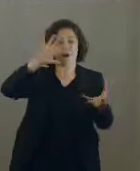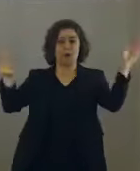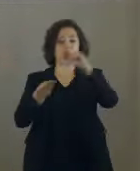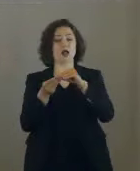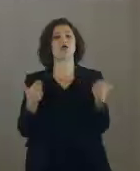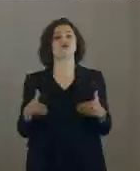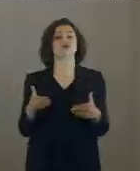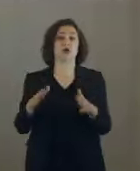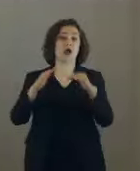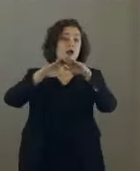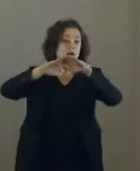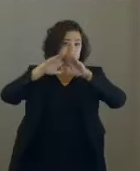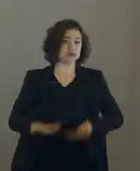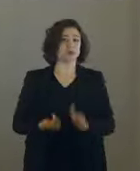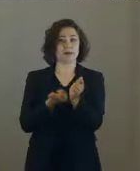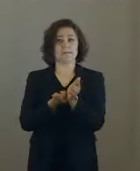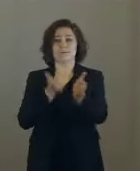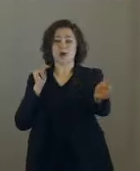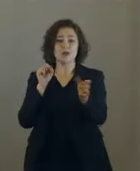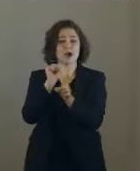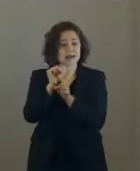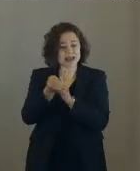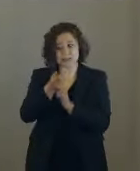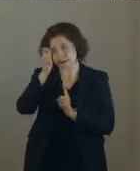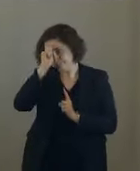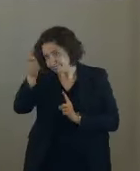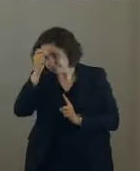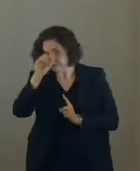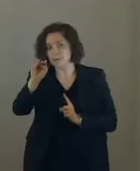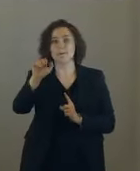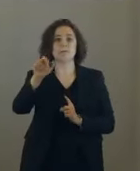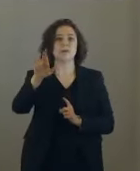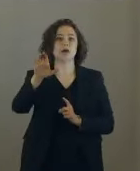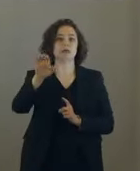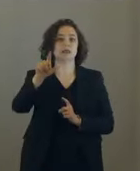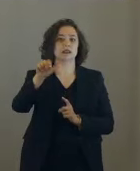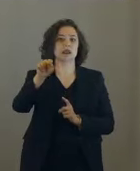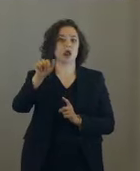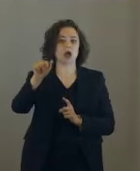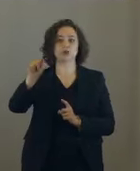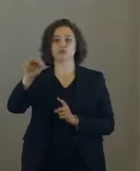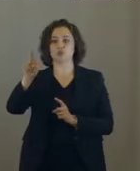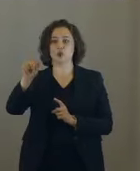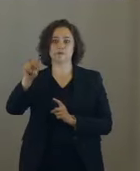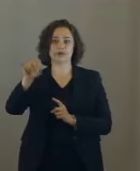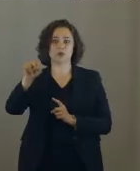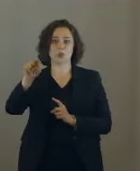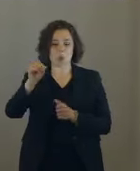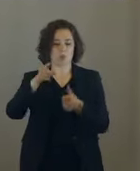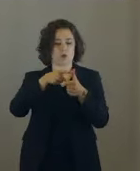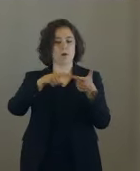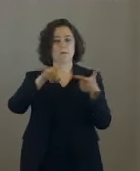substantial decrease in the backlog cases. Hats off to Marcelina Trevino, Marlene Kane,